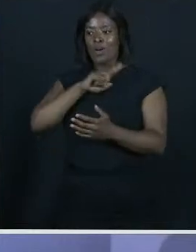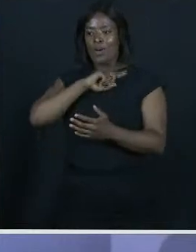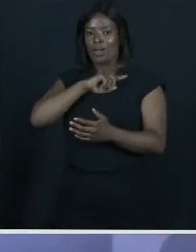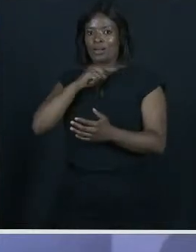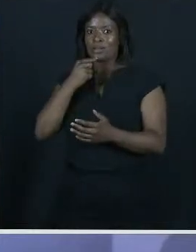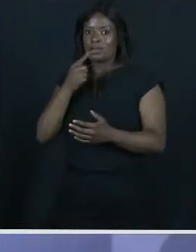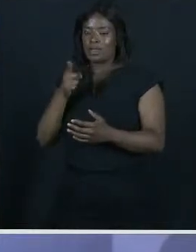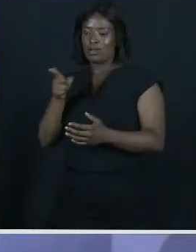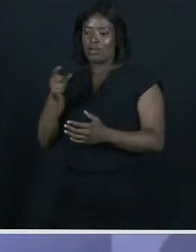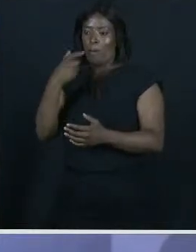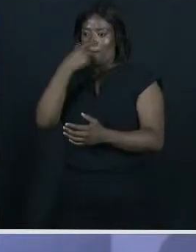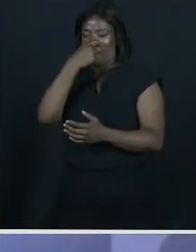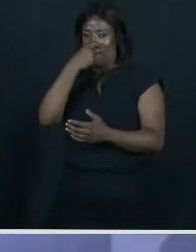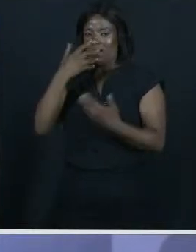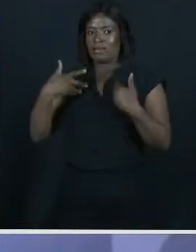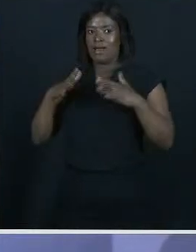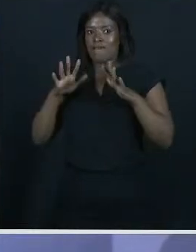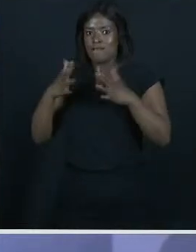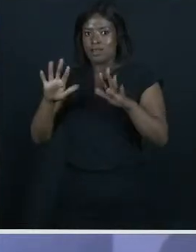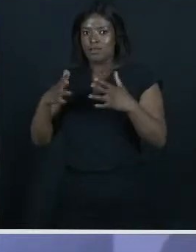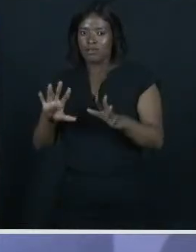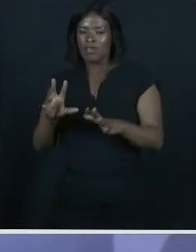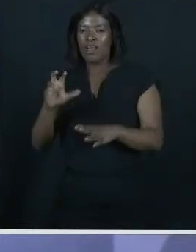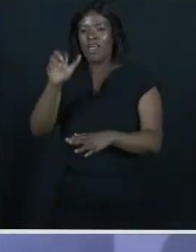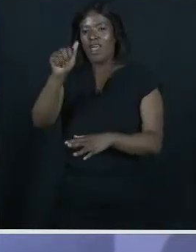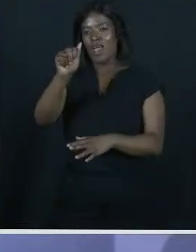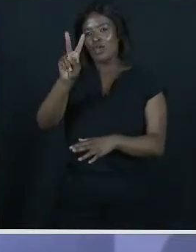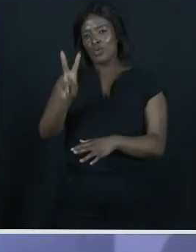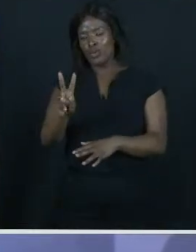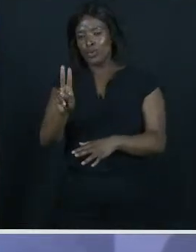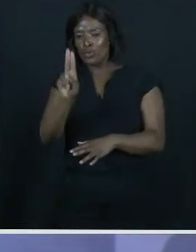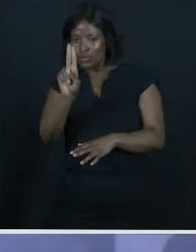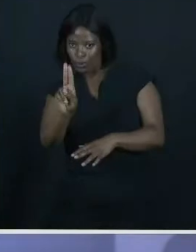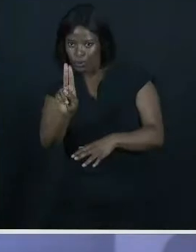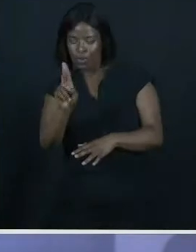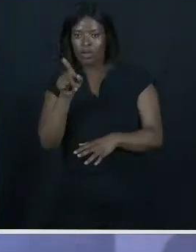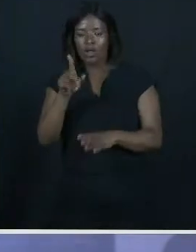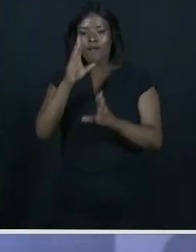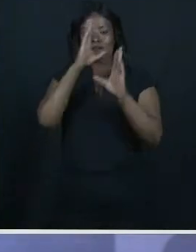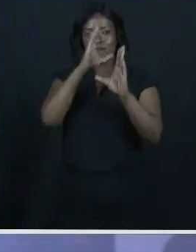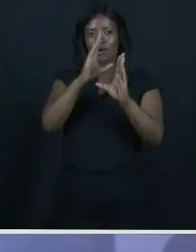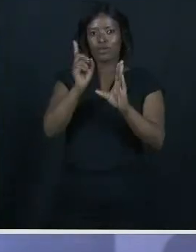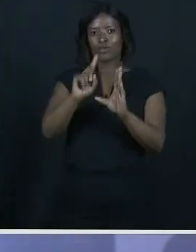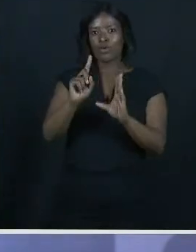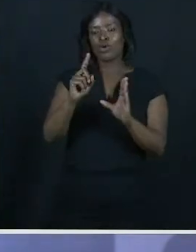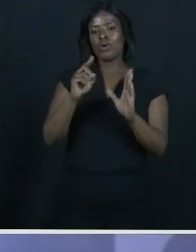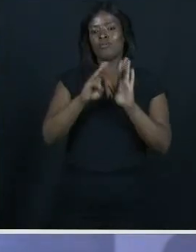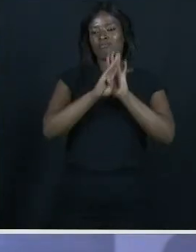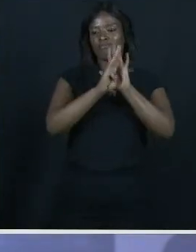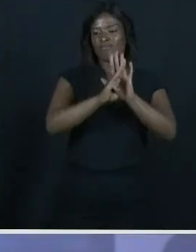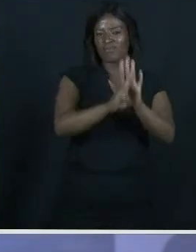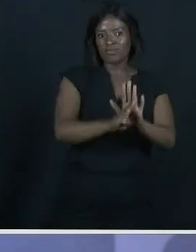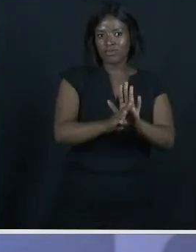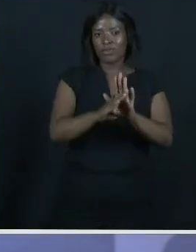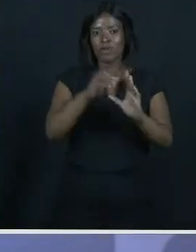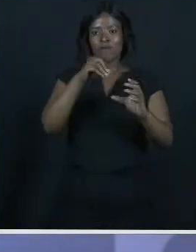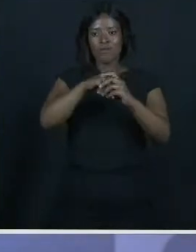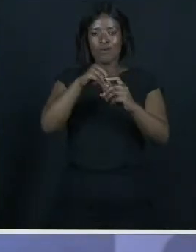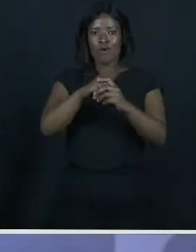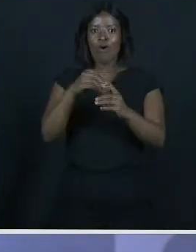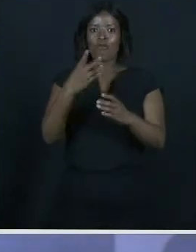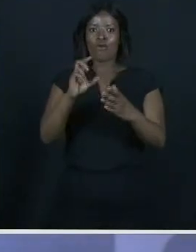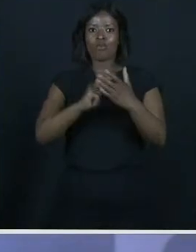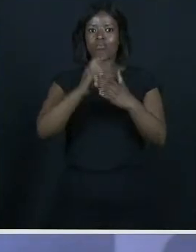program at the AU which really focused on gender-based violence, including introducing the Convention